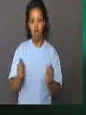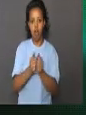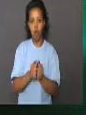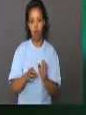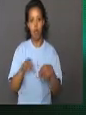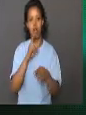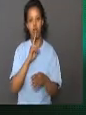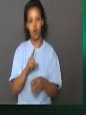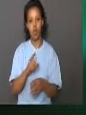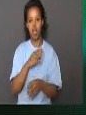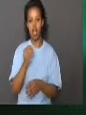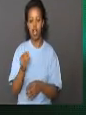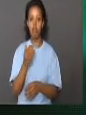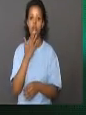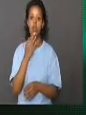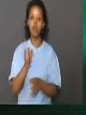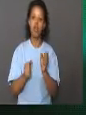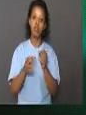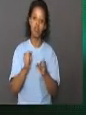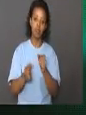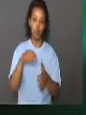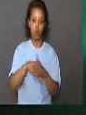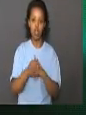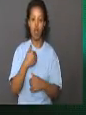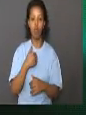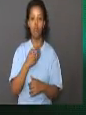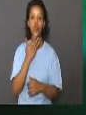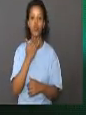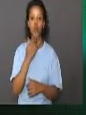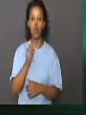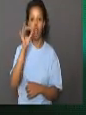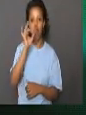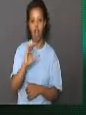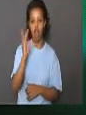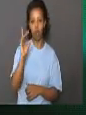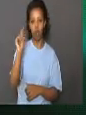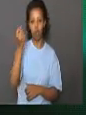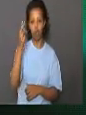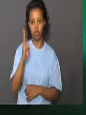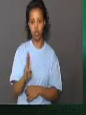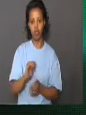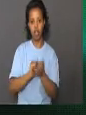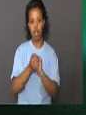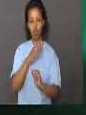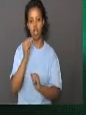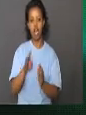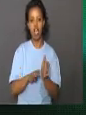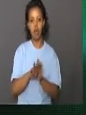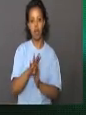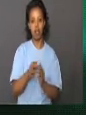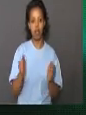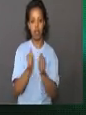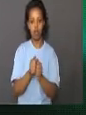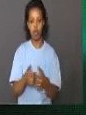milk sugar, or lactose, is fermented by bacteria such